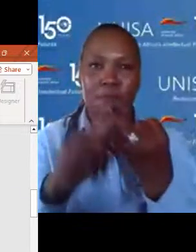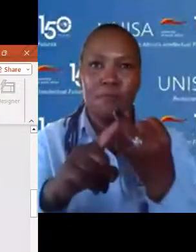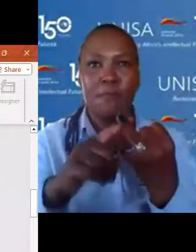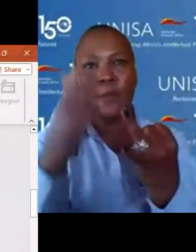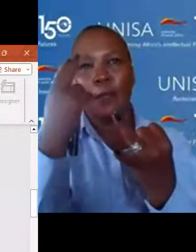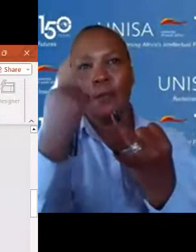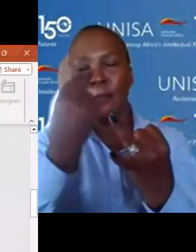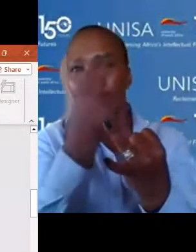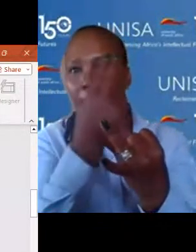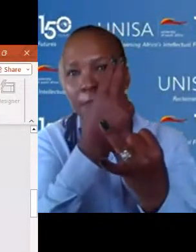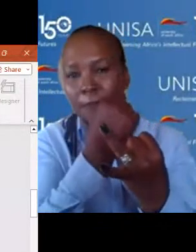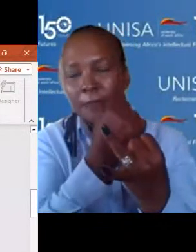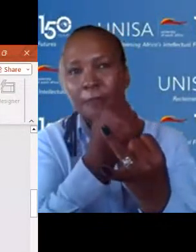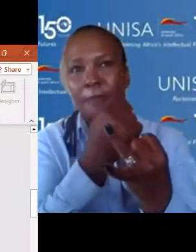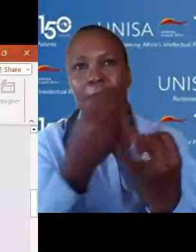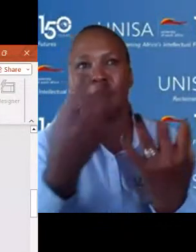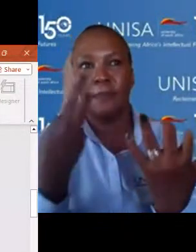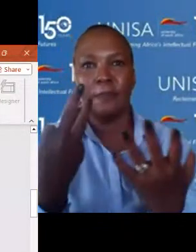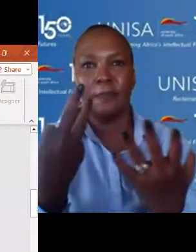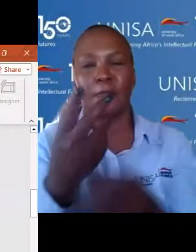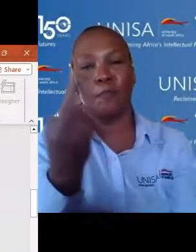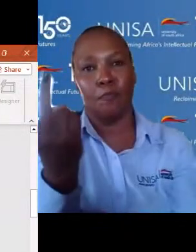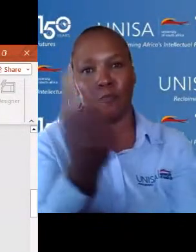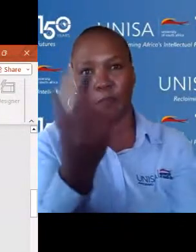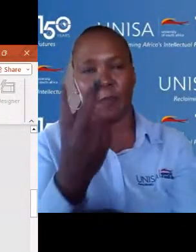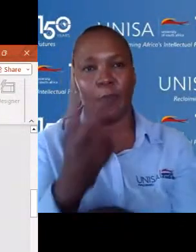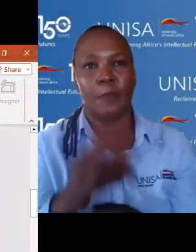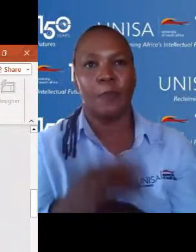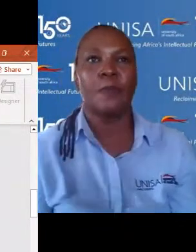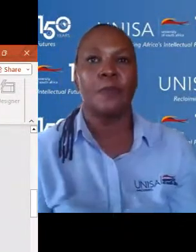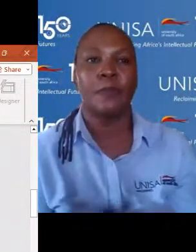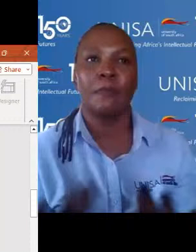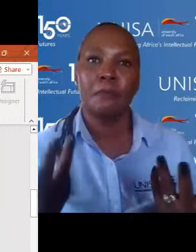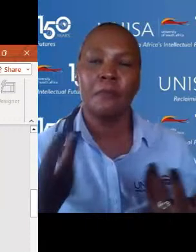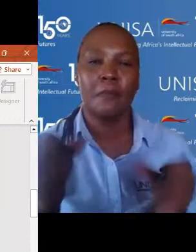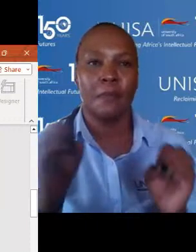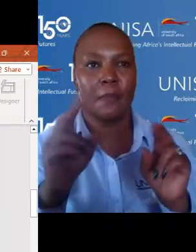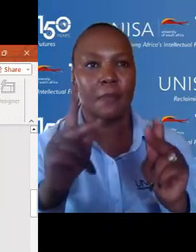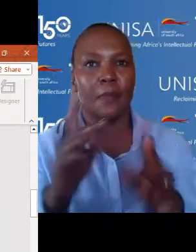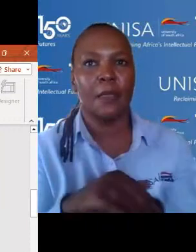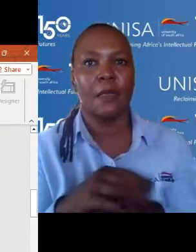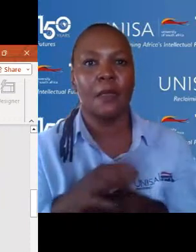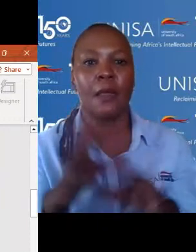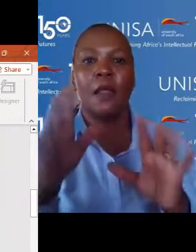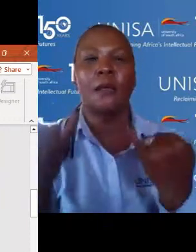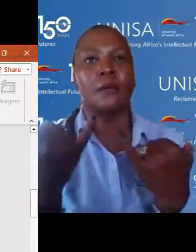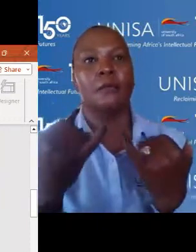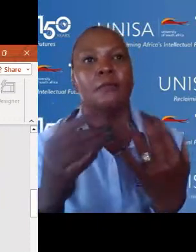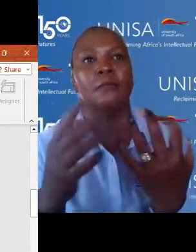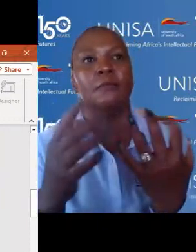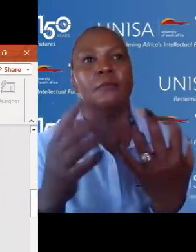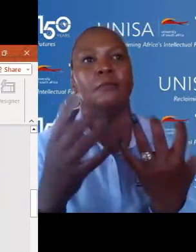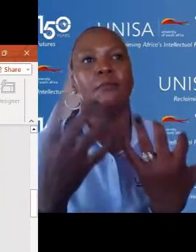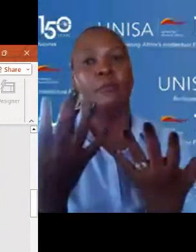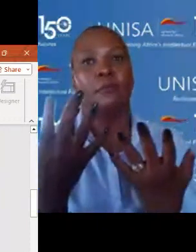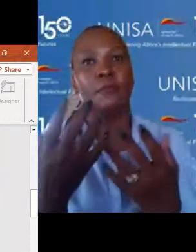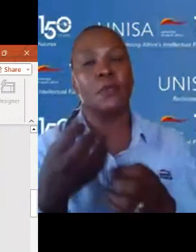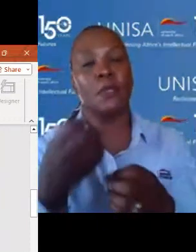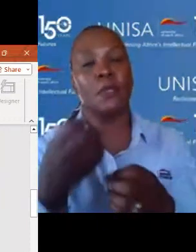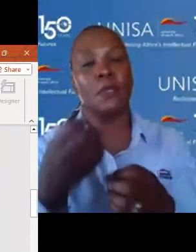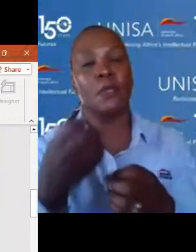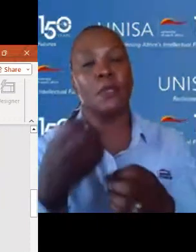be blind people. Okay. Now, if you have the following problems or